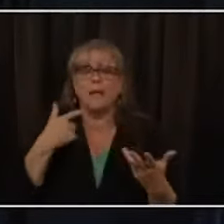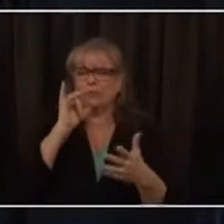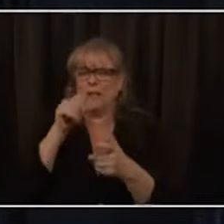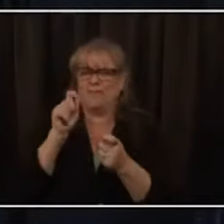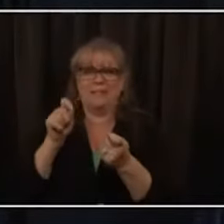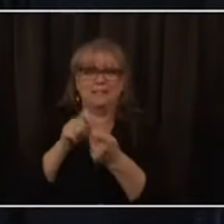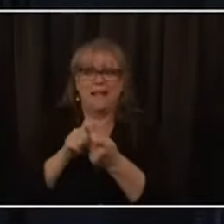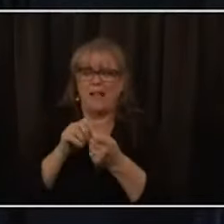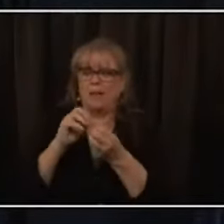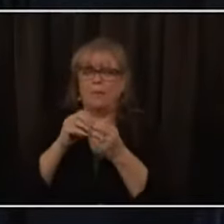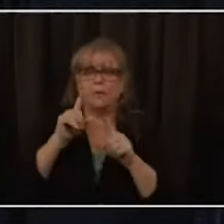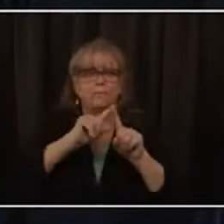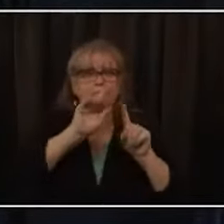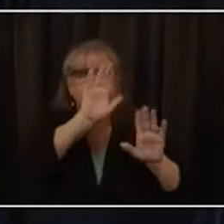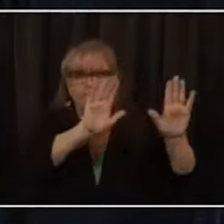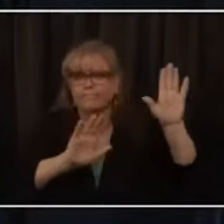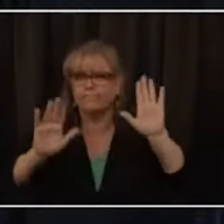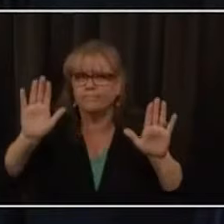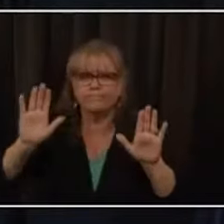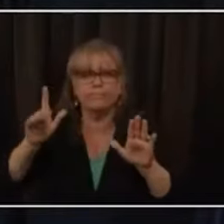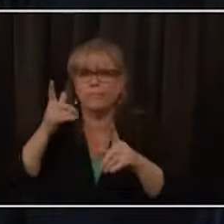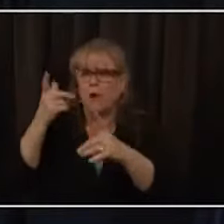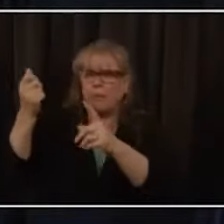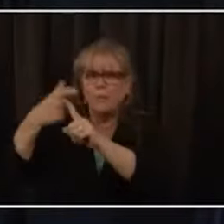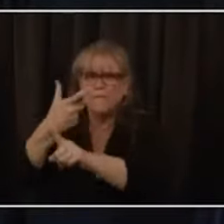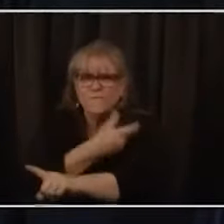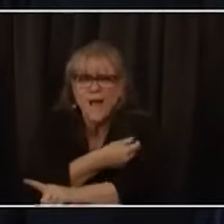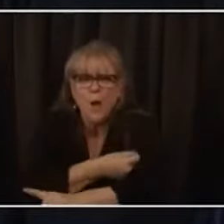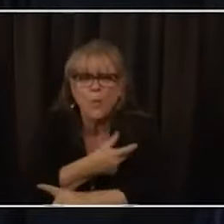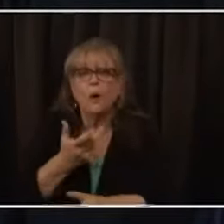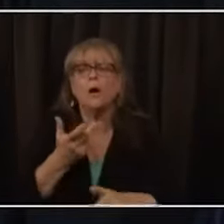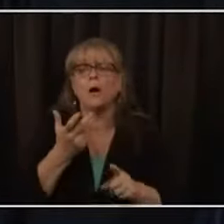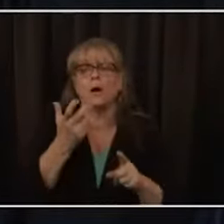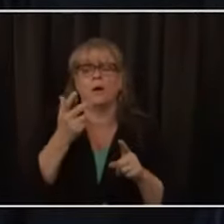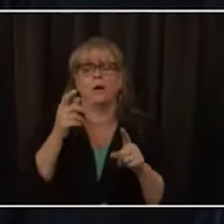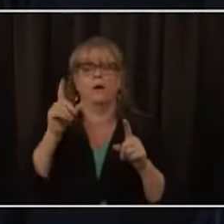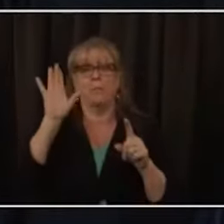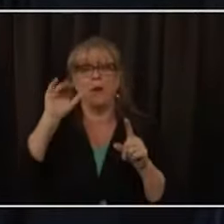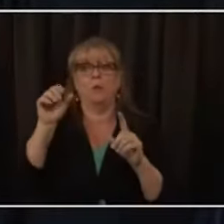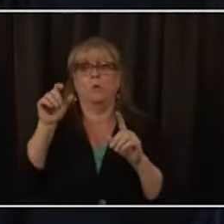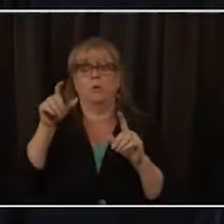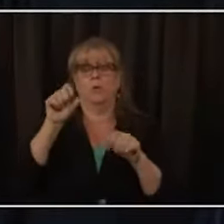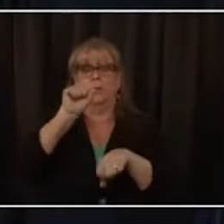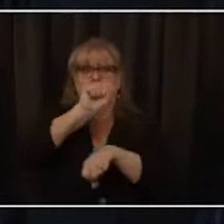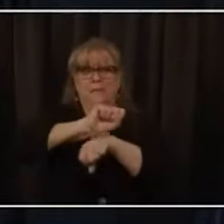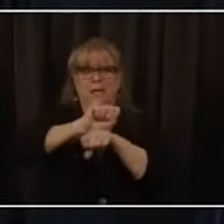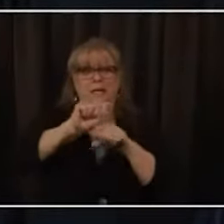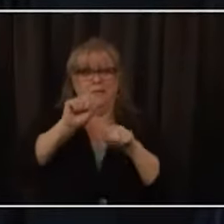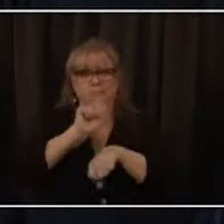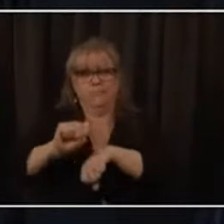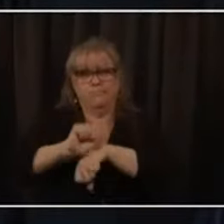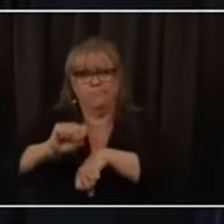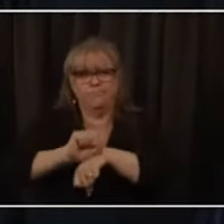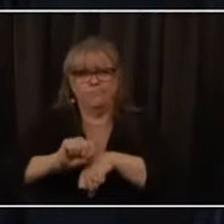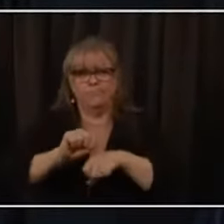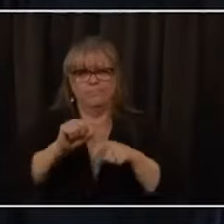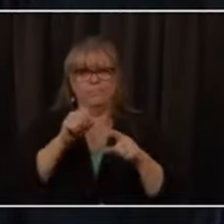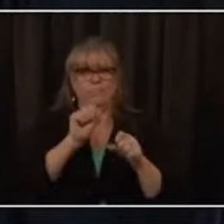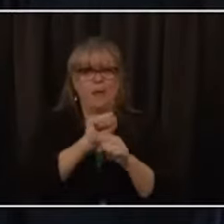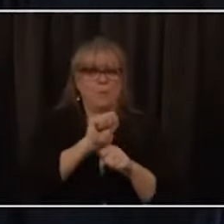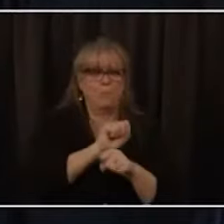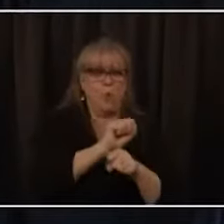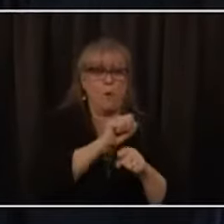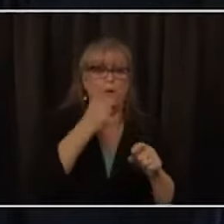is doing. We are working with all the providers that had J&J vaccines scheduled over the next few days to see if we can get Moderna